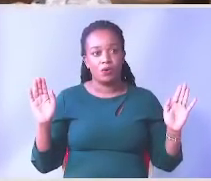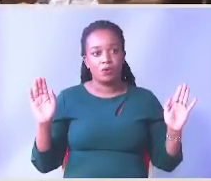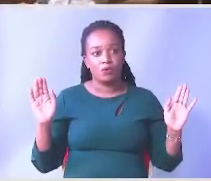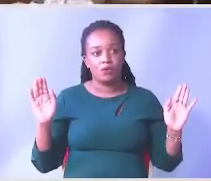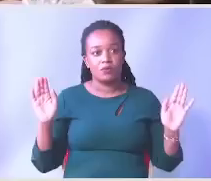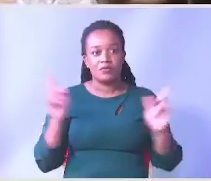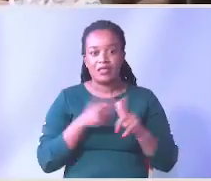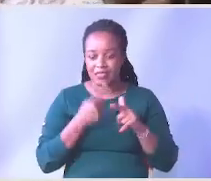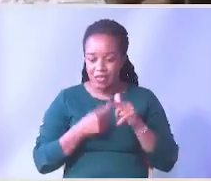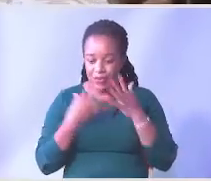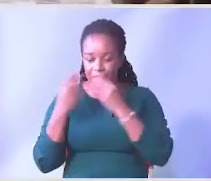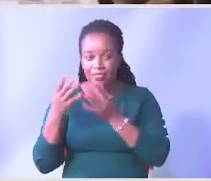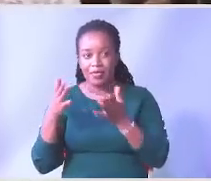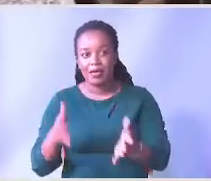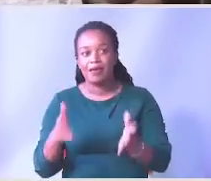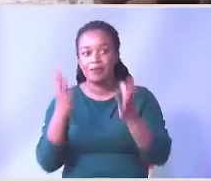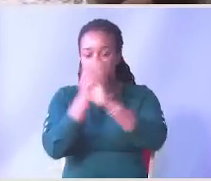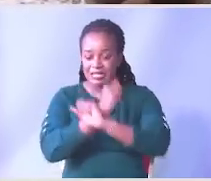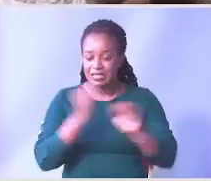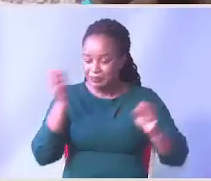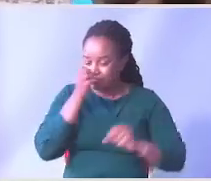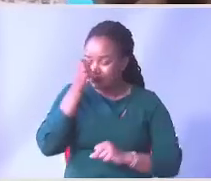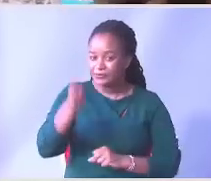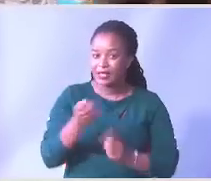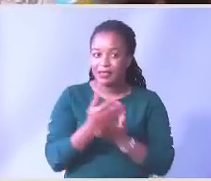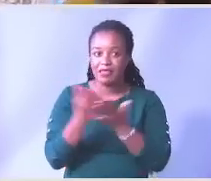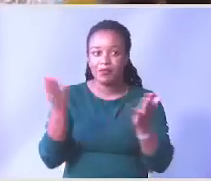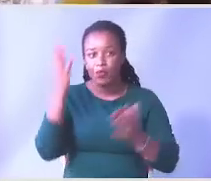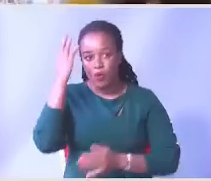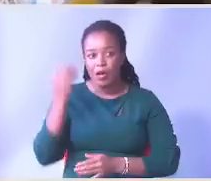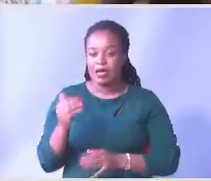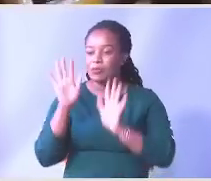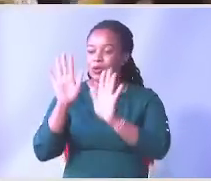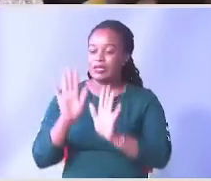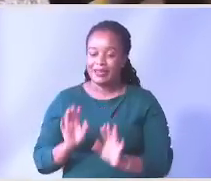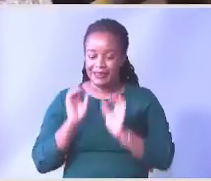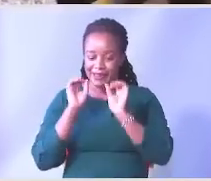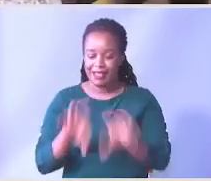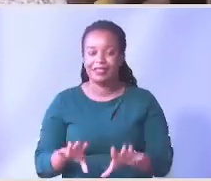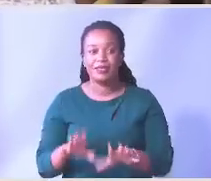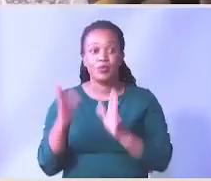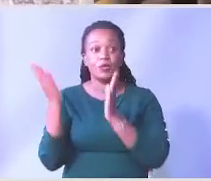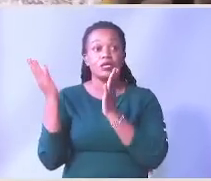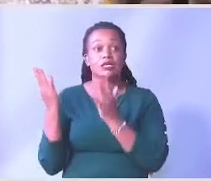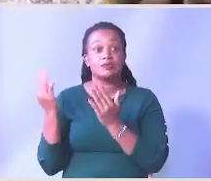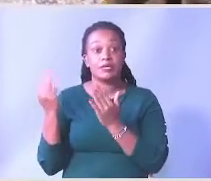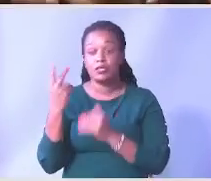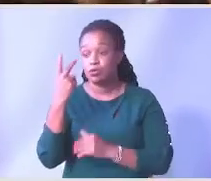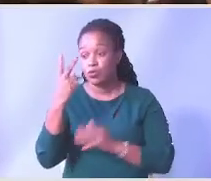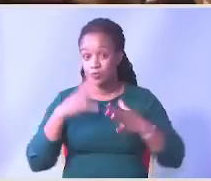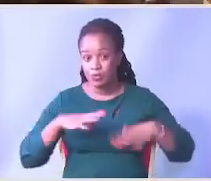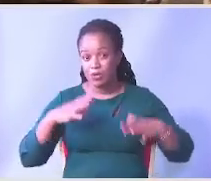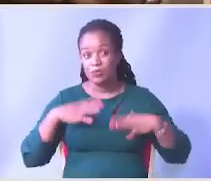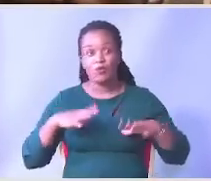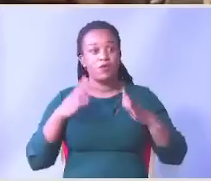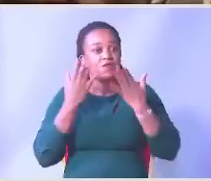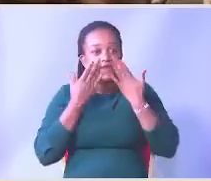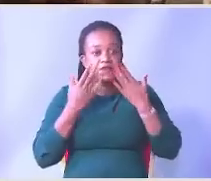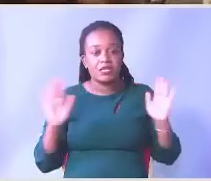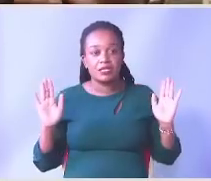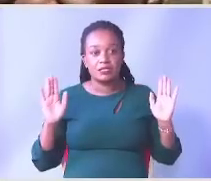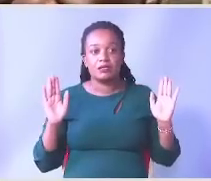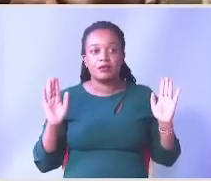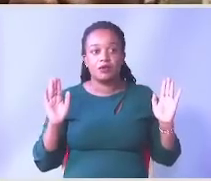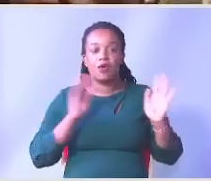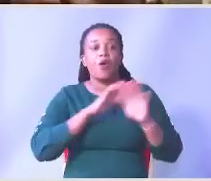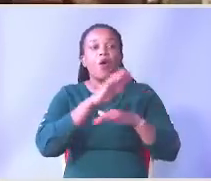akawa ignore. Because they are of no value. Wale tukua natarajia tu ni wawili na wamefika. All the Mulembe people